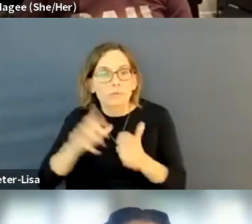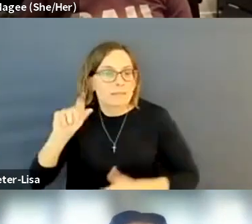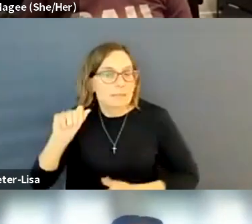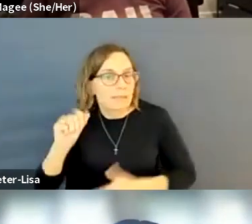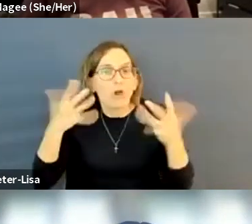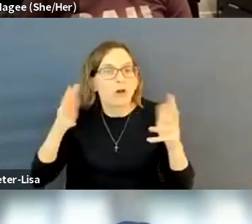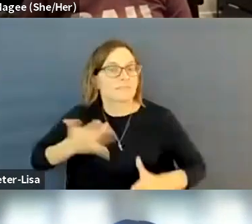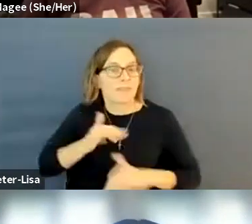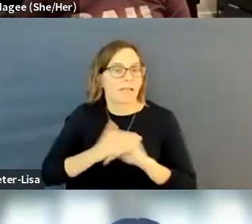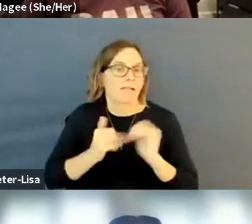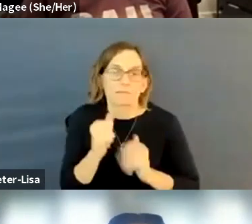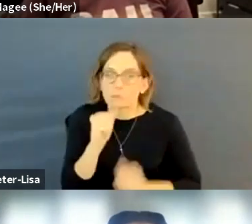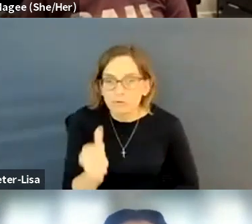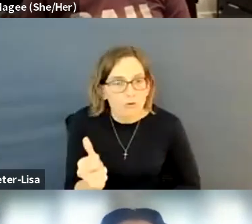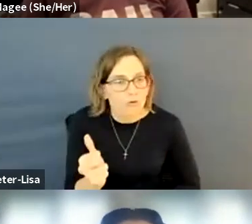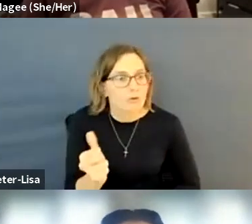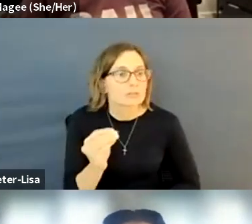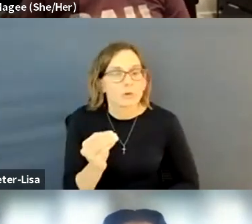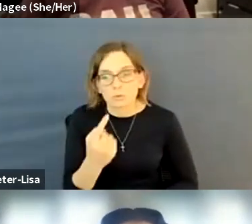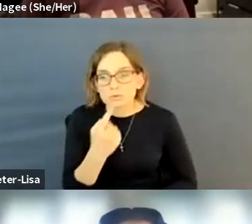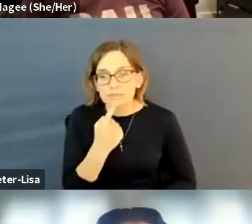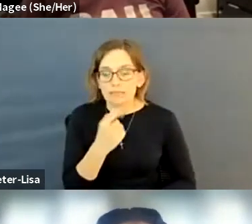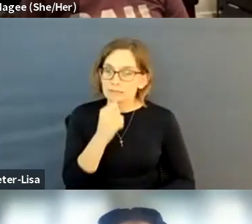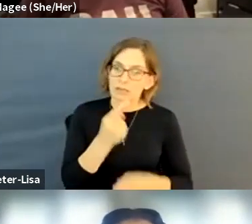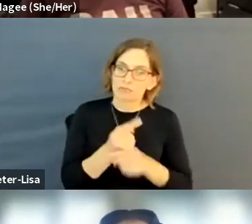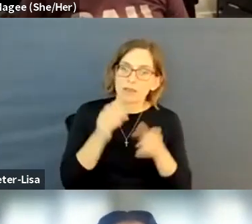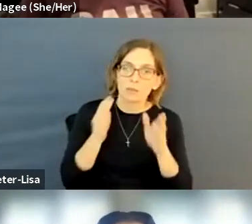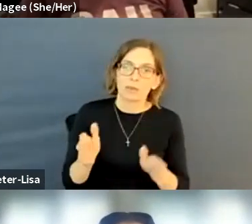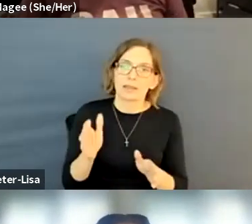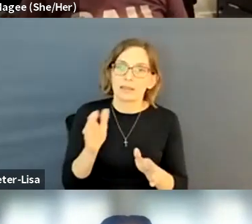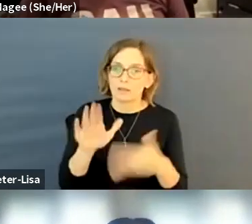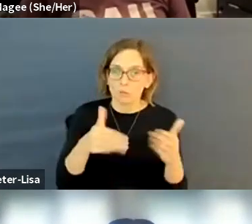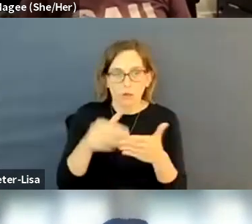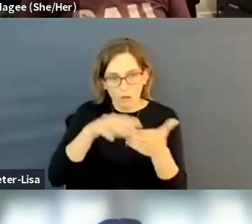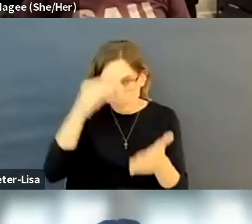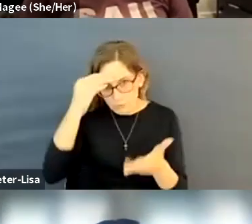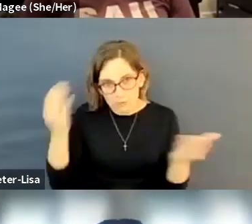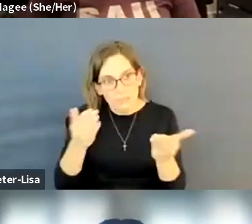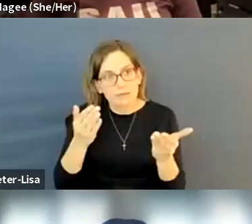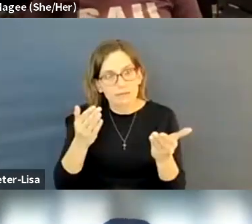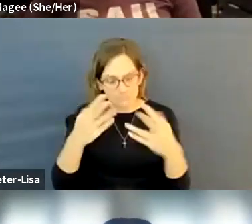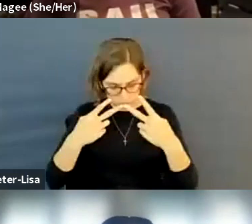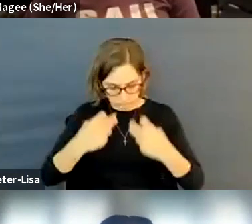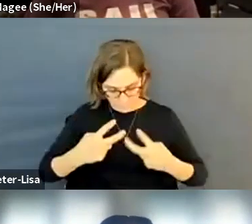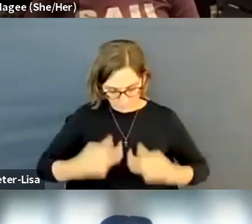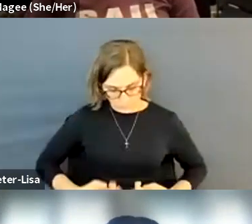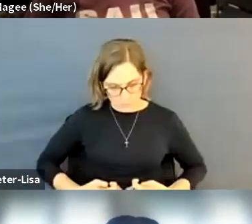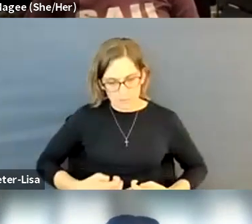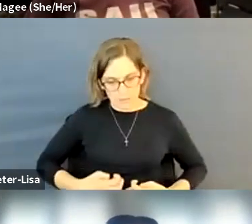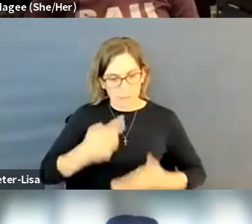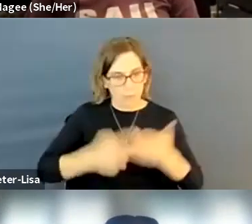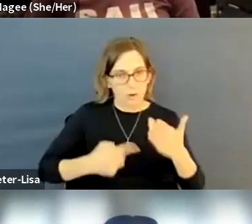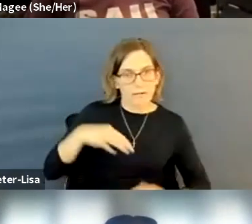uncomfortable. But to say there is no right way, we are all learners here, and we need to examine what are we gaining and